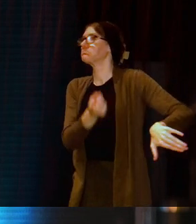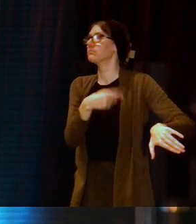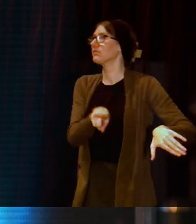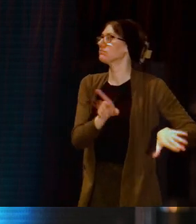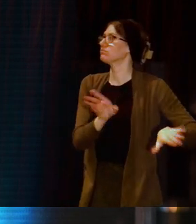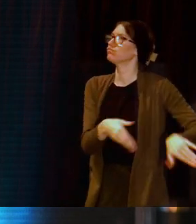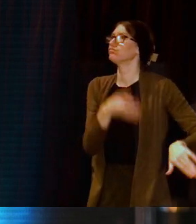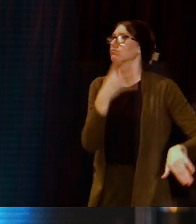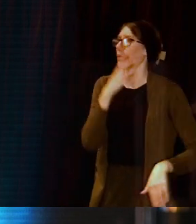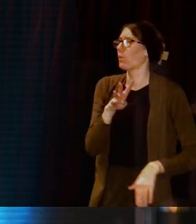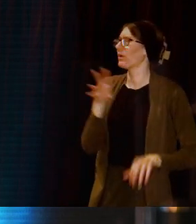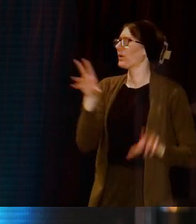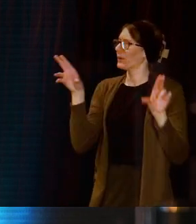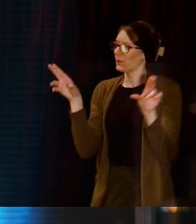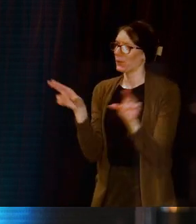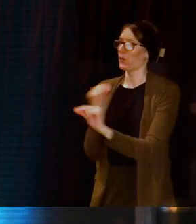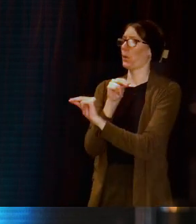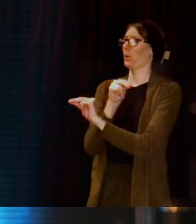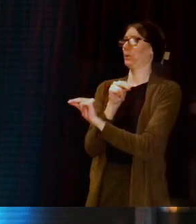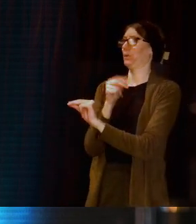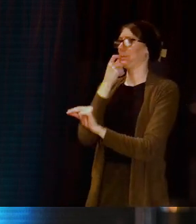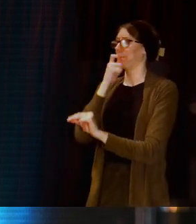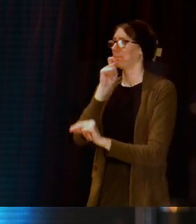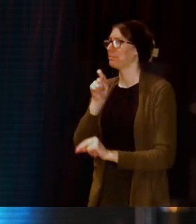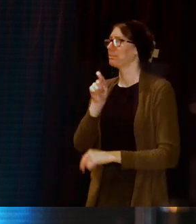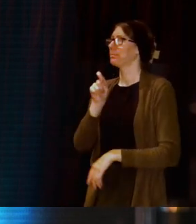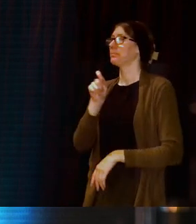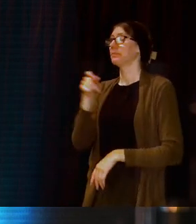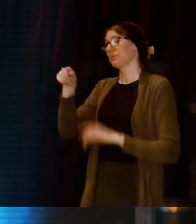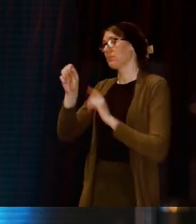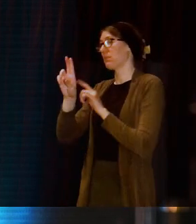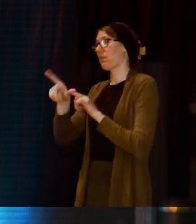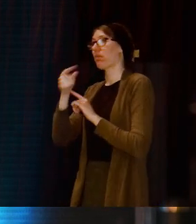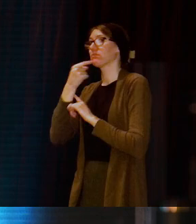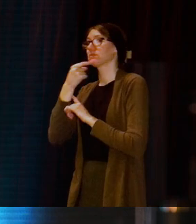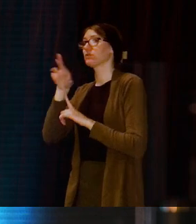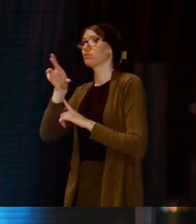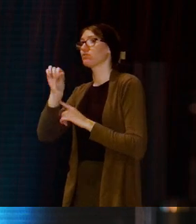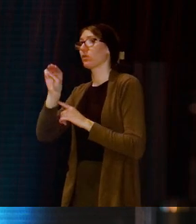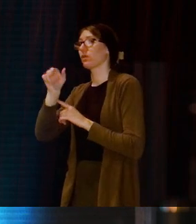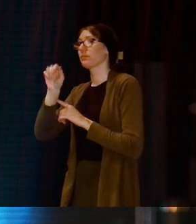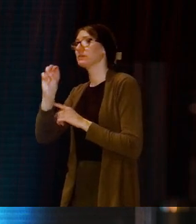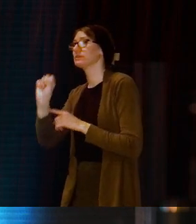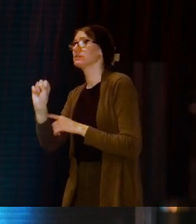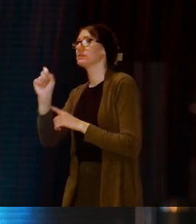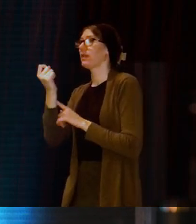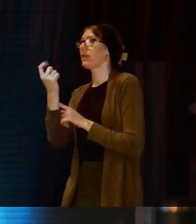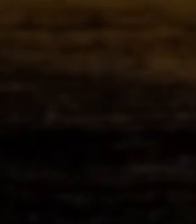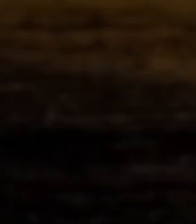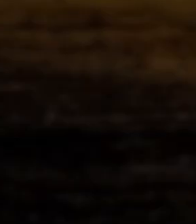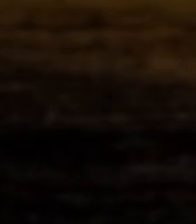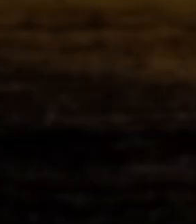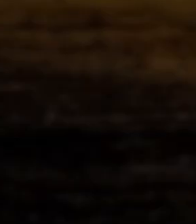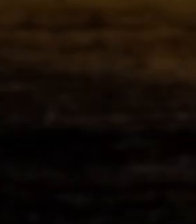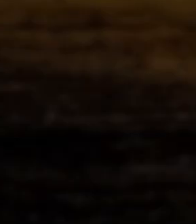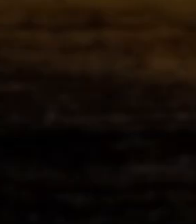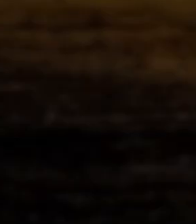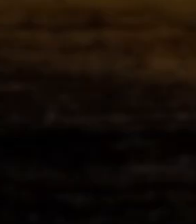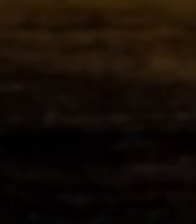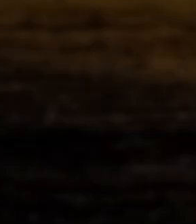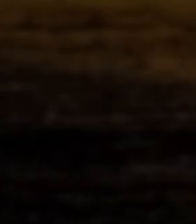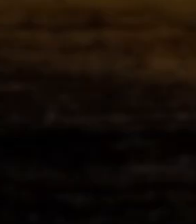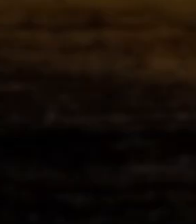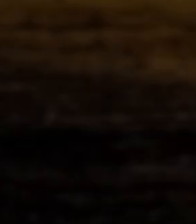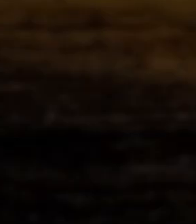cause? Not one bit. Again, we go back to Paul, what Paul says in Romans 11, that despite Israel's hardened hearts for now, they are